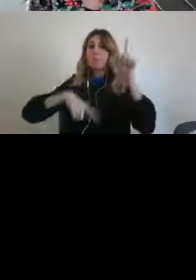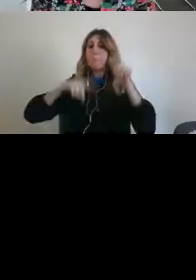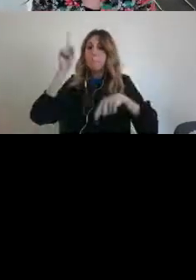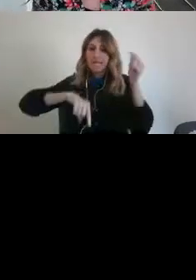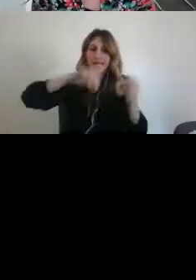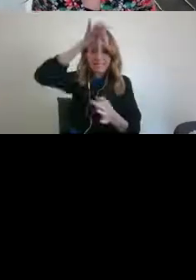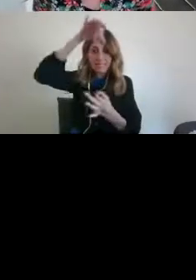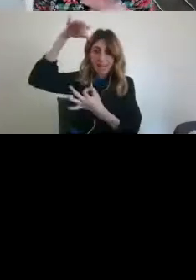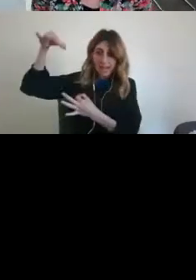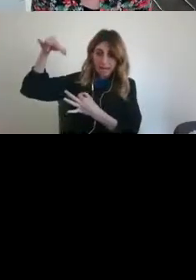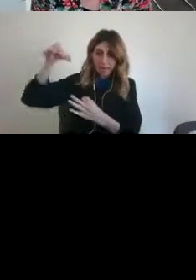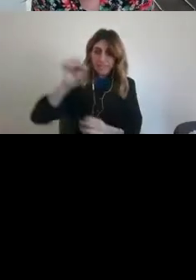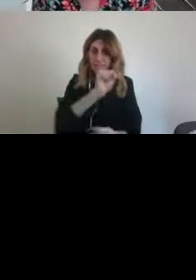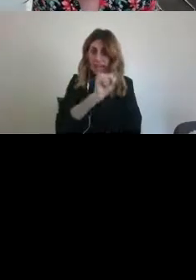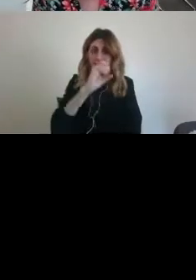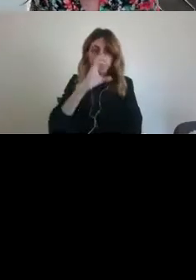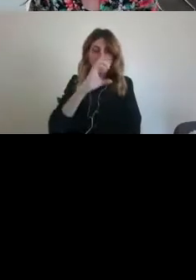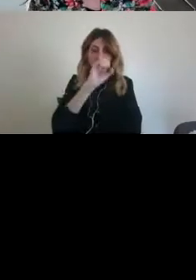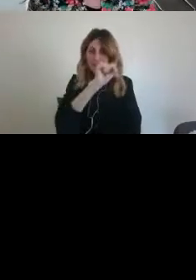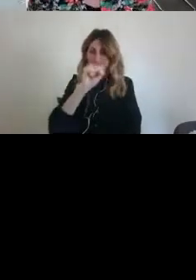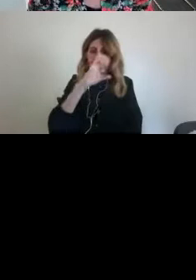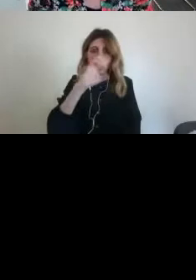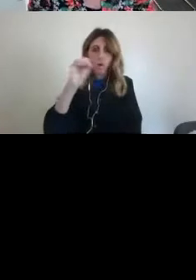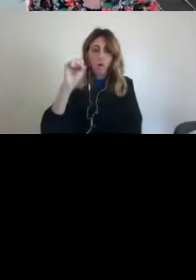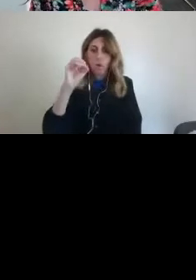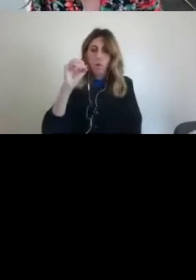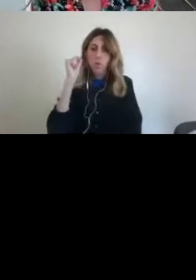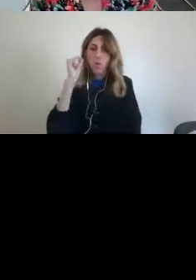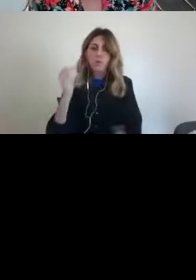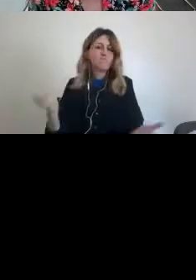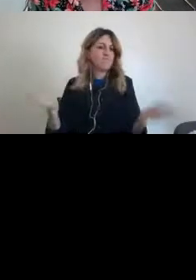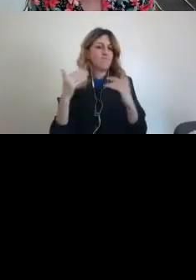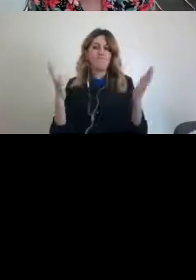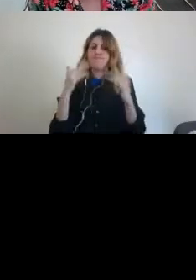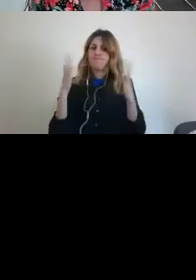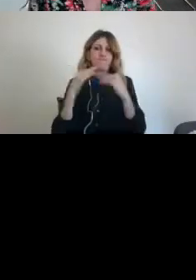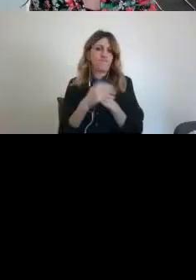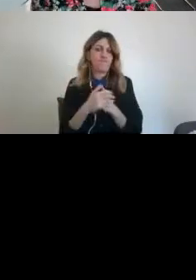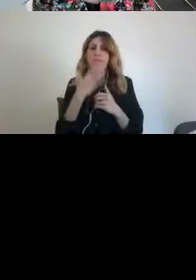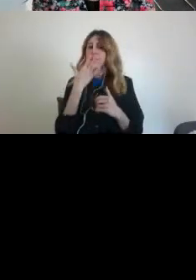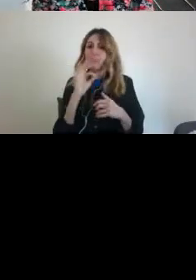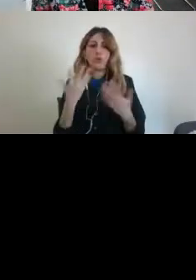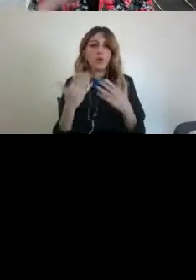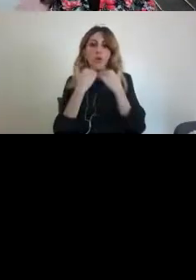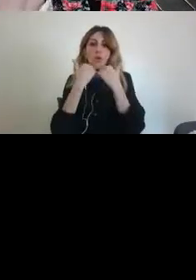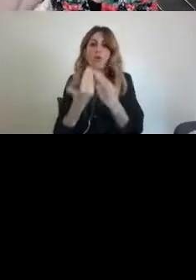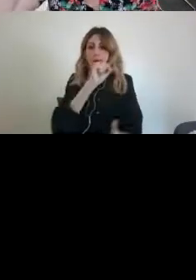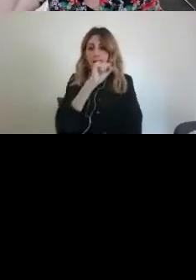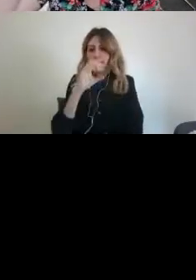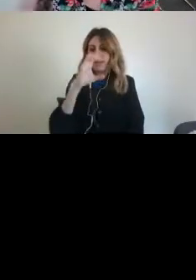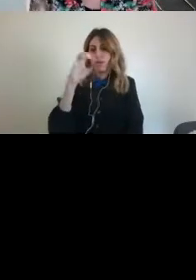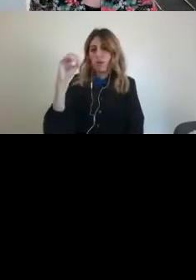they could be? What is causing sites to be in bad SEO shape? Well, there are a number